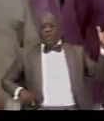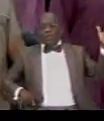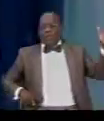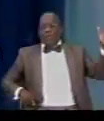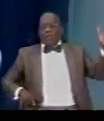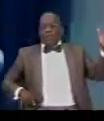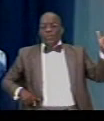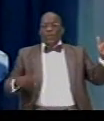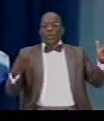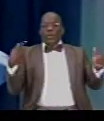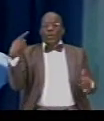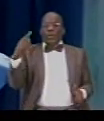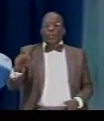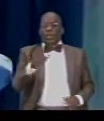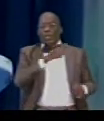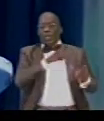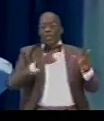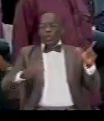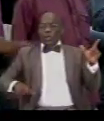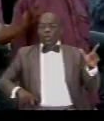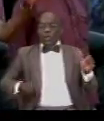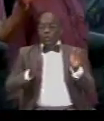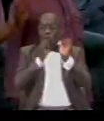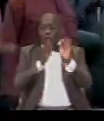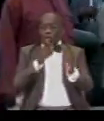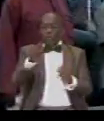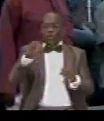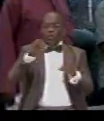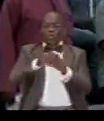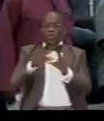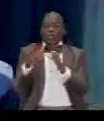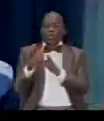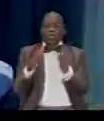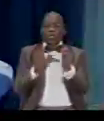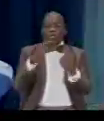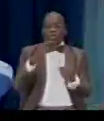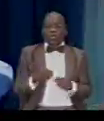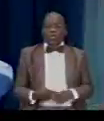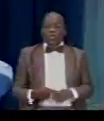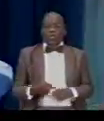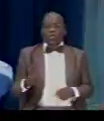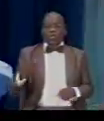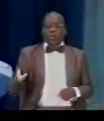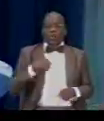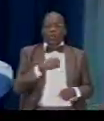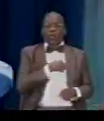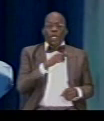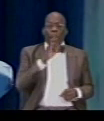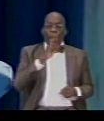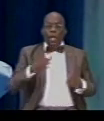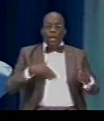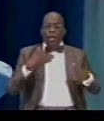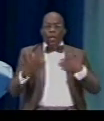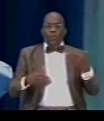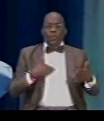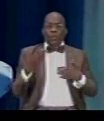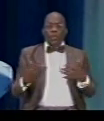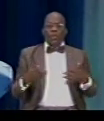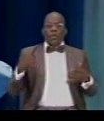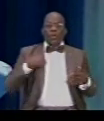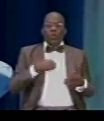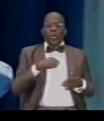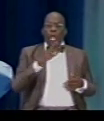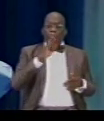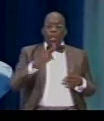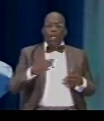The Lord bless you in Jesus' name. We are indeed glad, we are delighted that